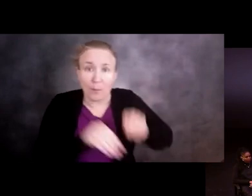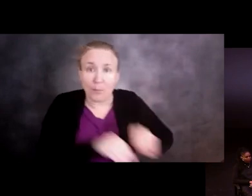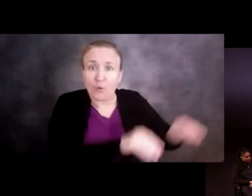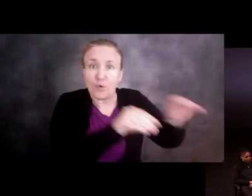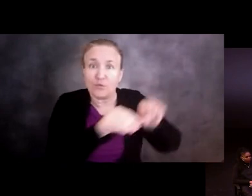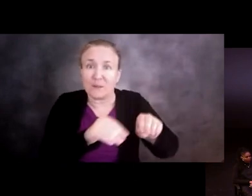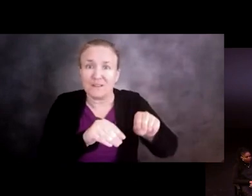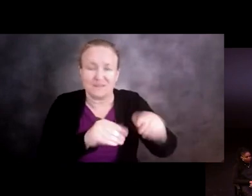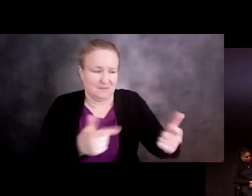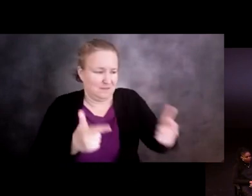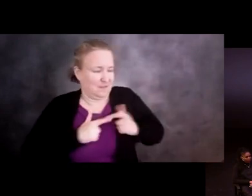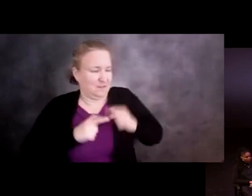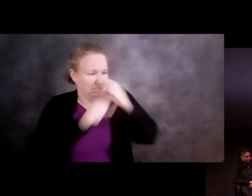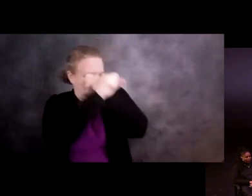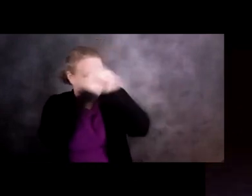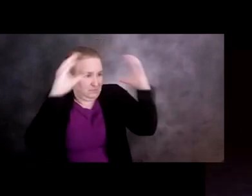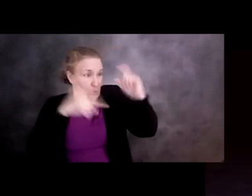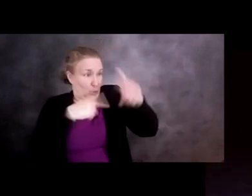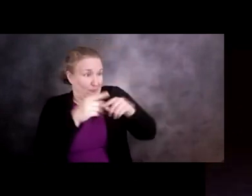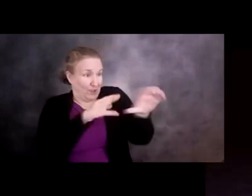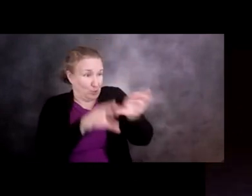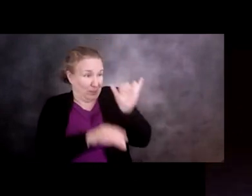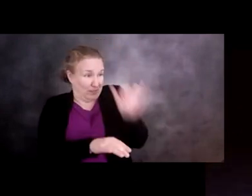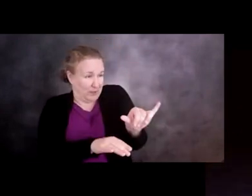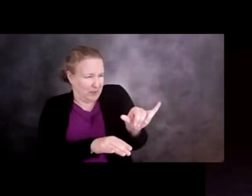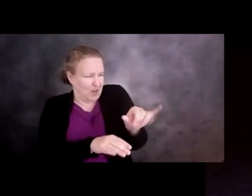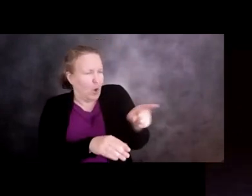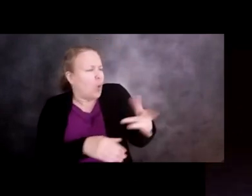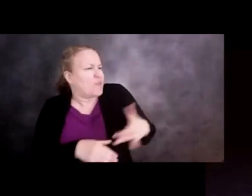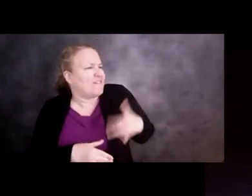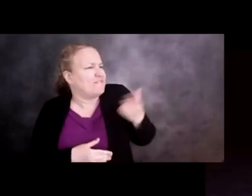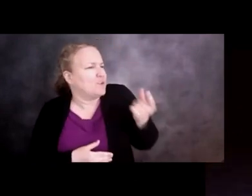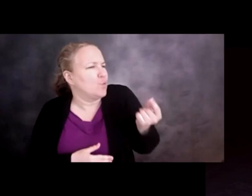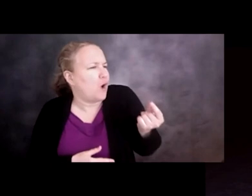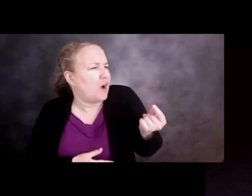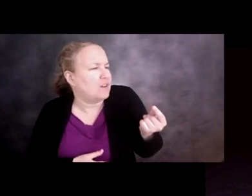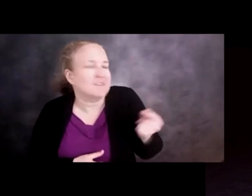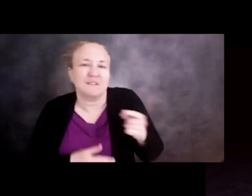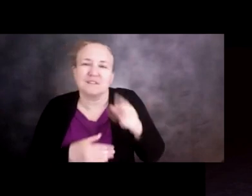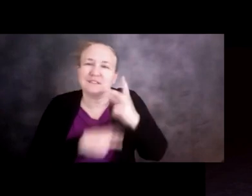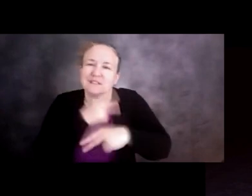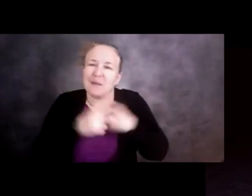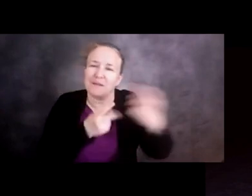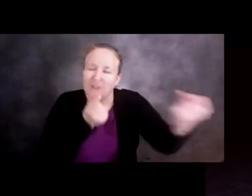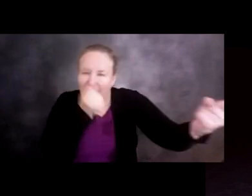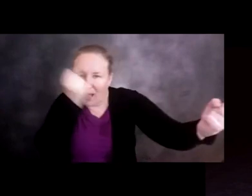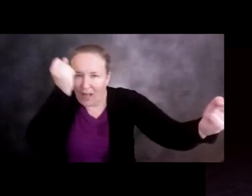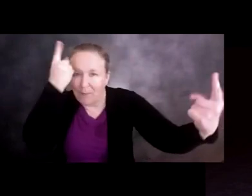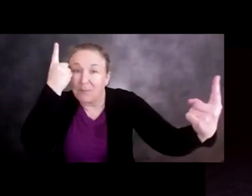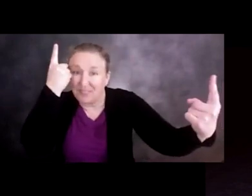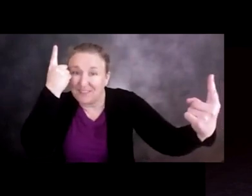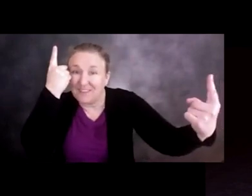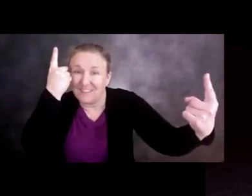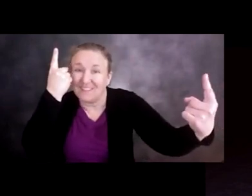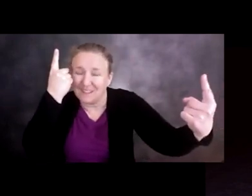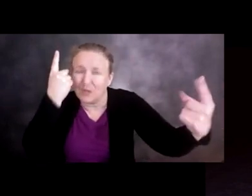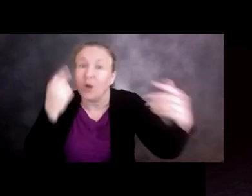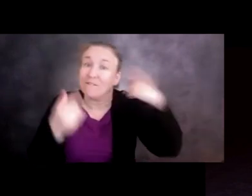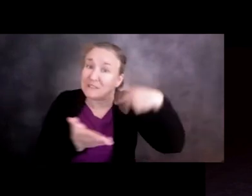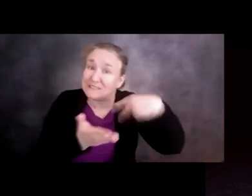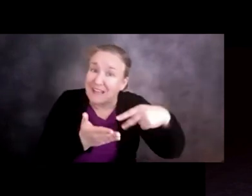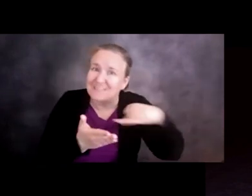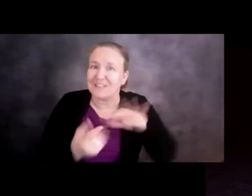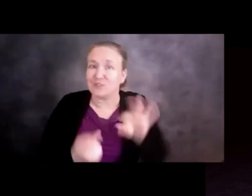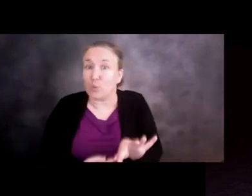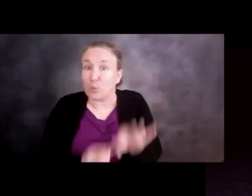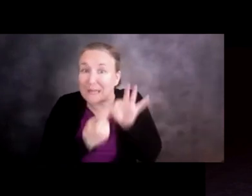imagine, what are they feeling when they're doing that? That's a way of empathizing or relating it to other people that's really unique to dance, that maybe we don't